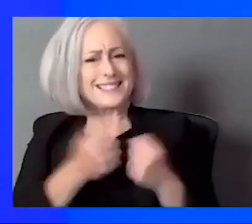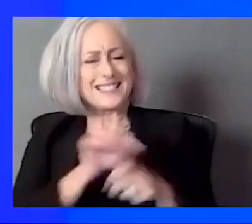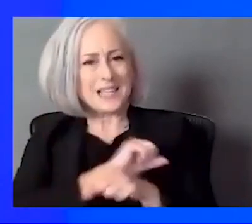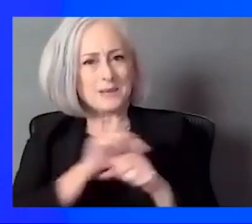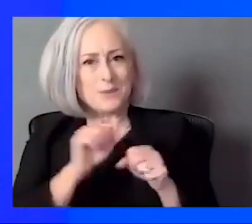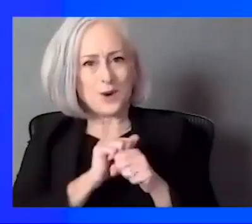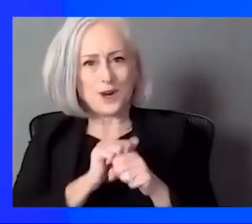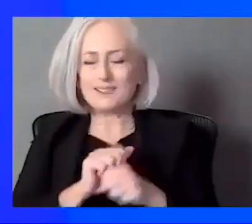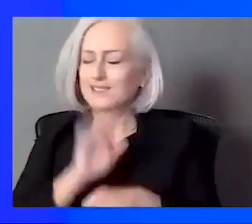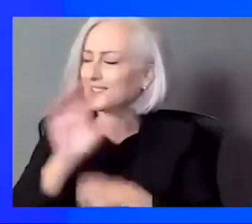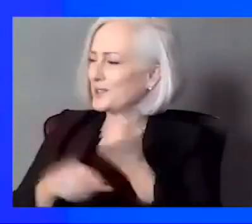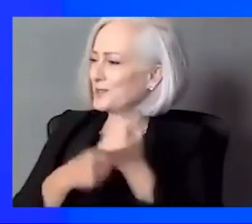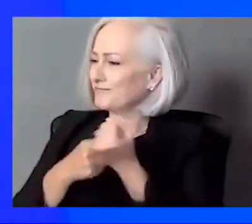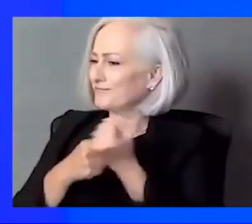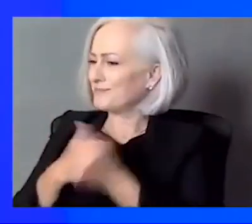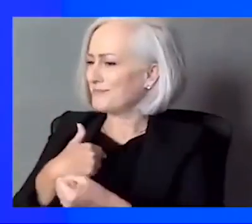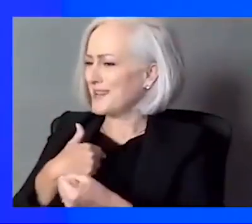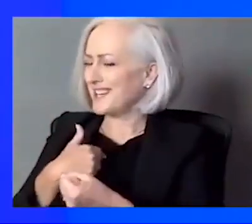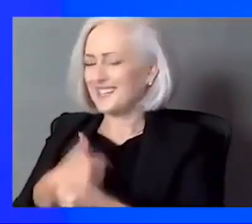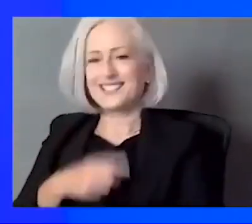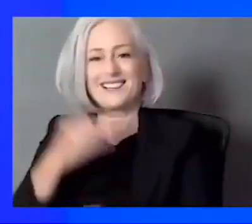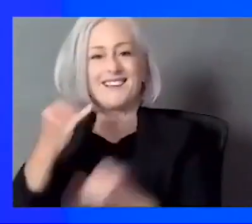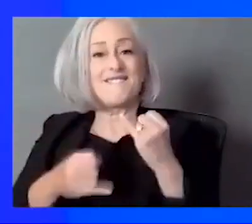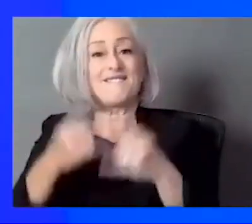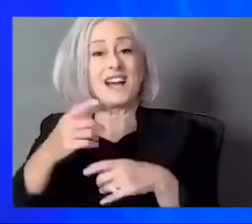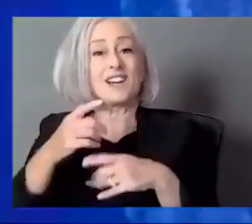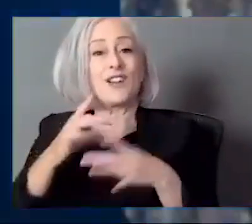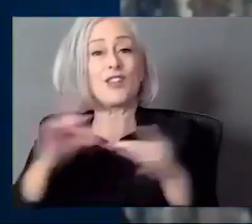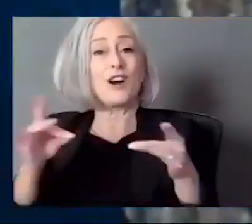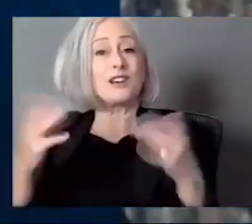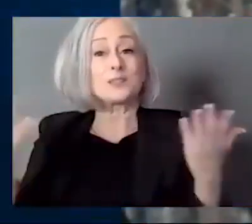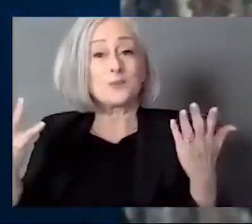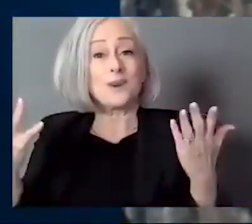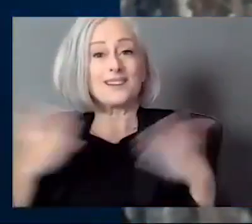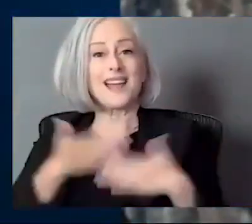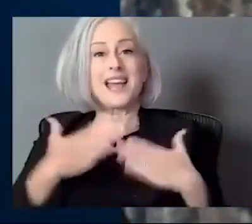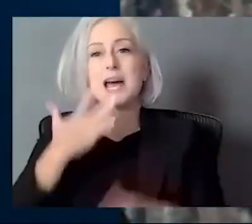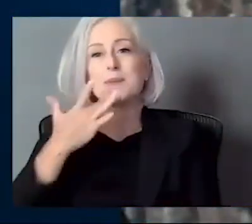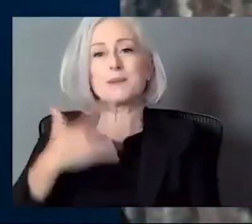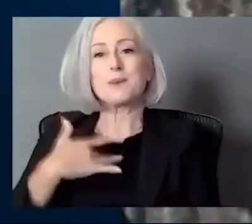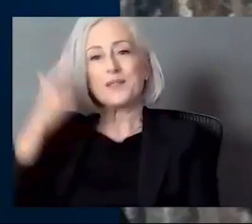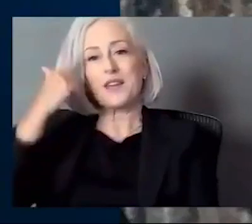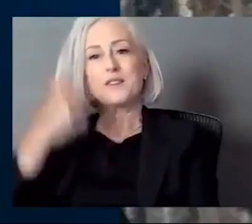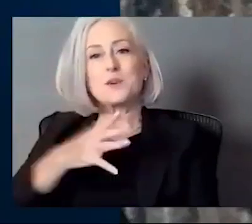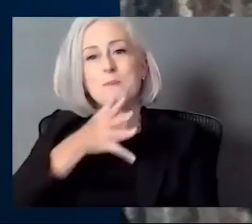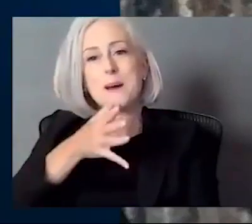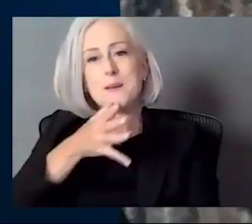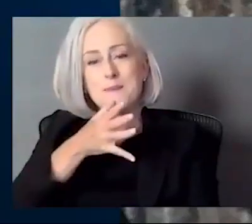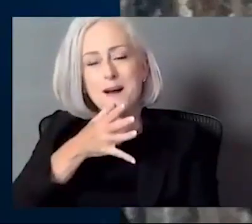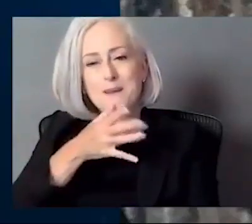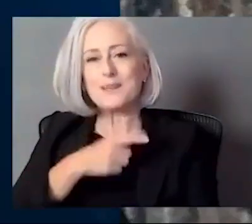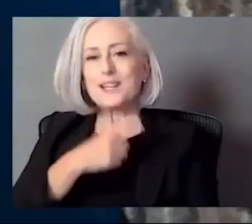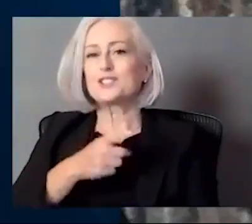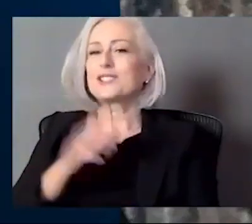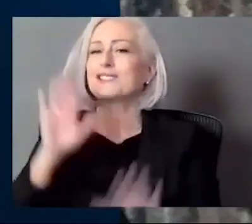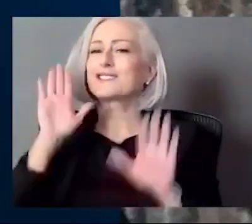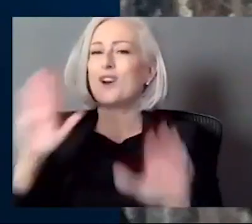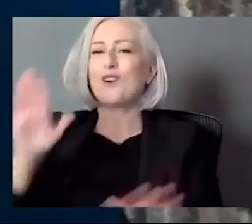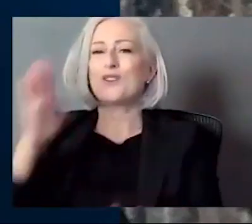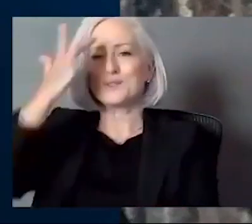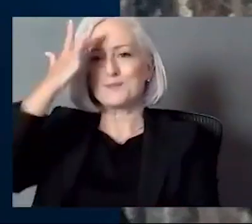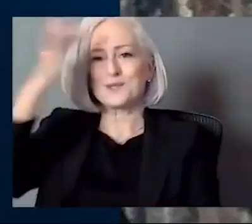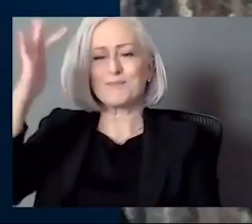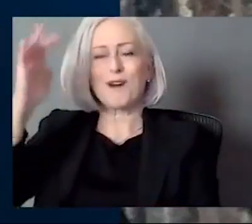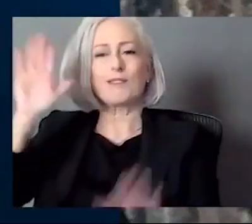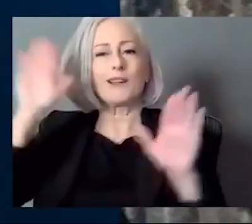So, final thoughts. I want to say happy birthday to my mother, who's a great, smart, awesome mother and grandmother. I think